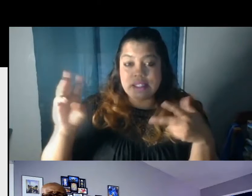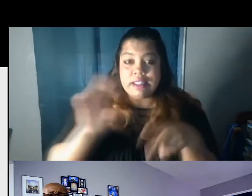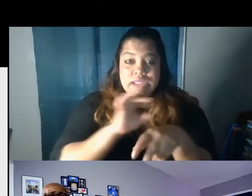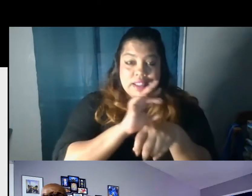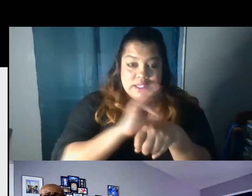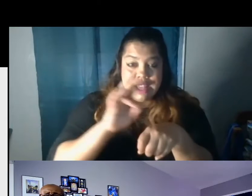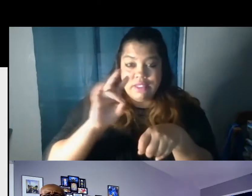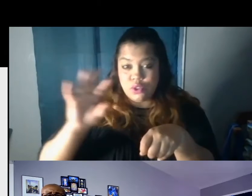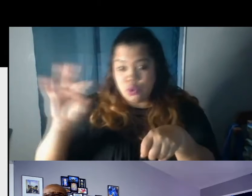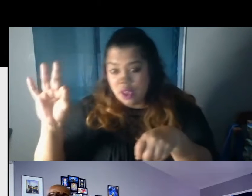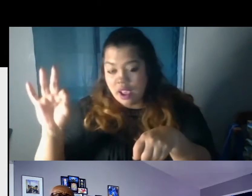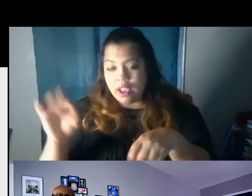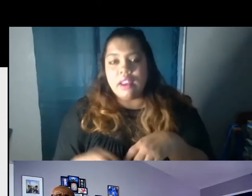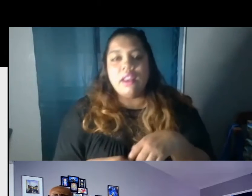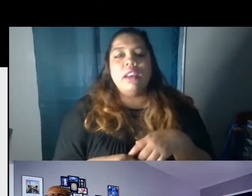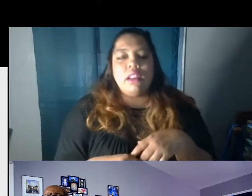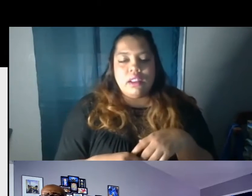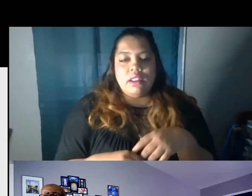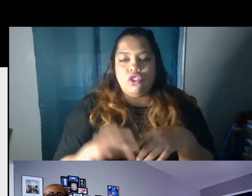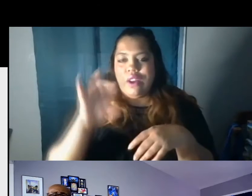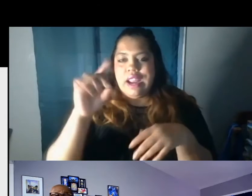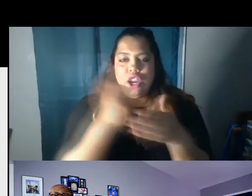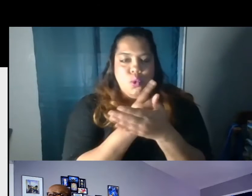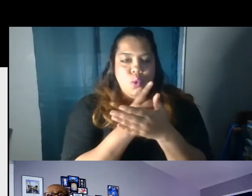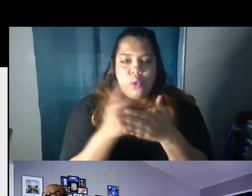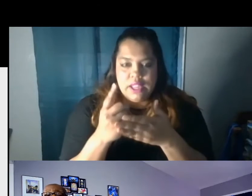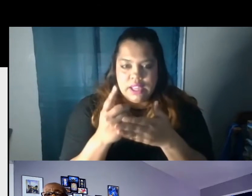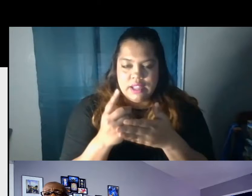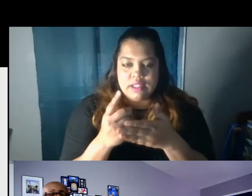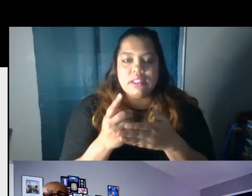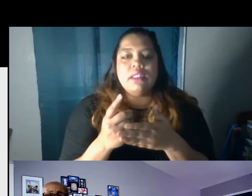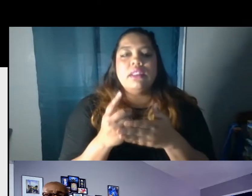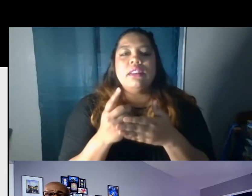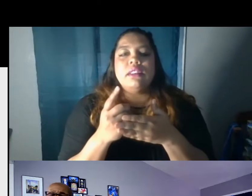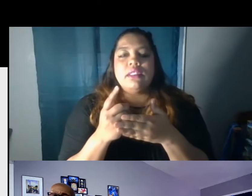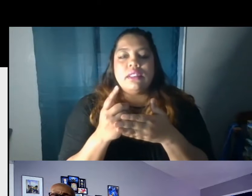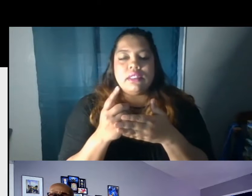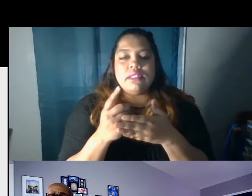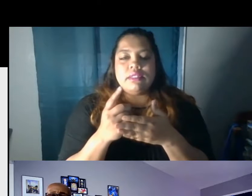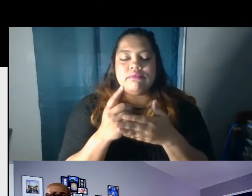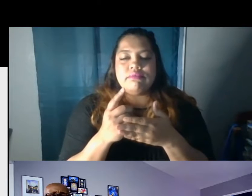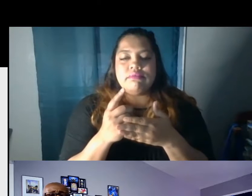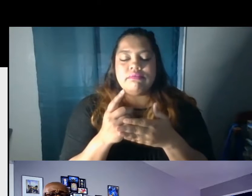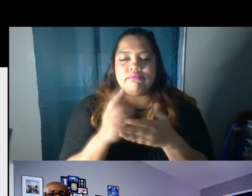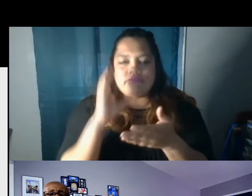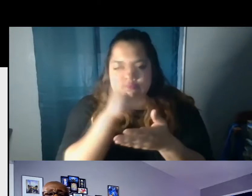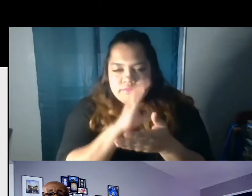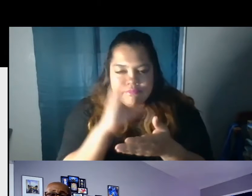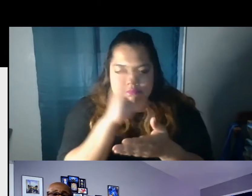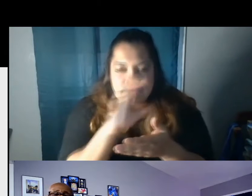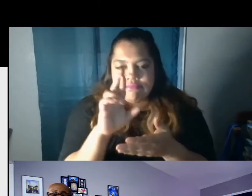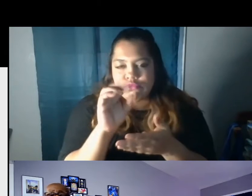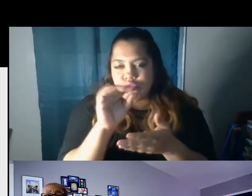of the Science of Mind is a transformational course and a fascinating journey through